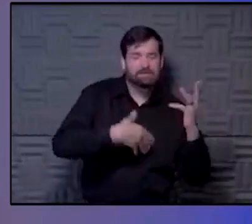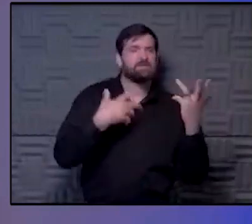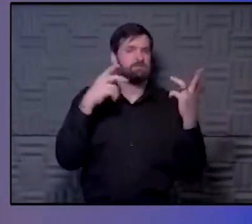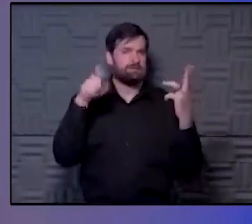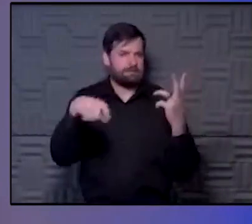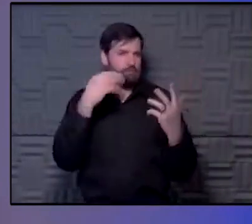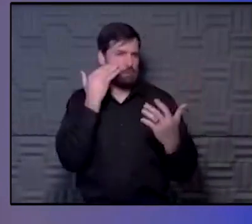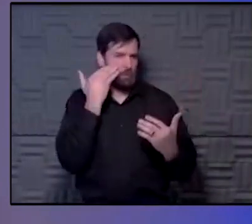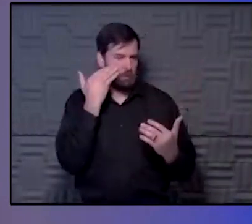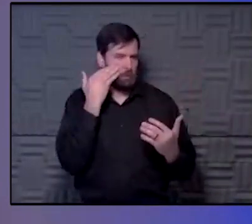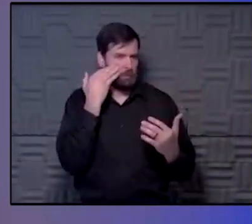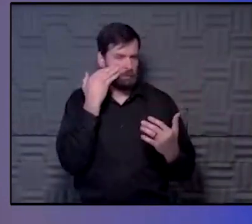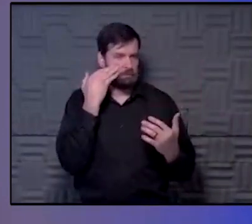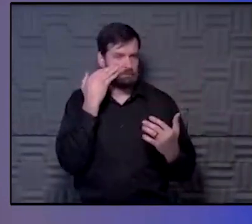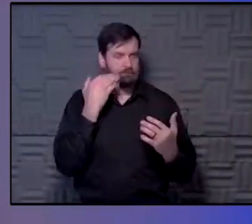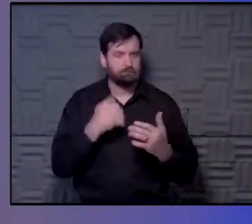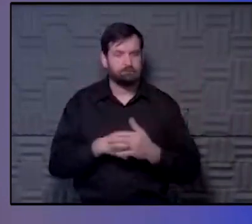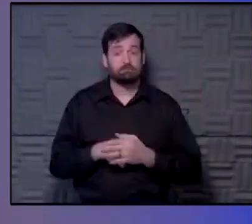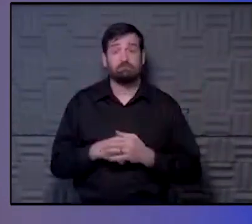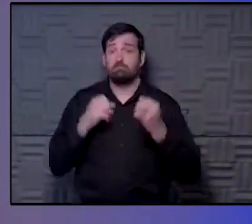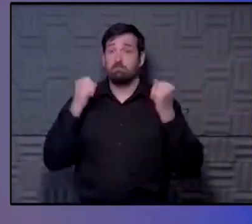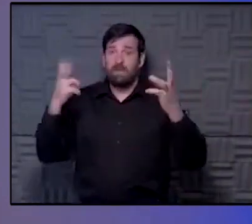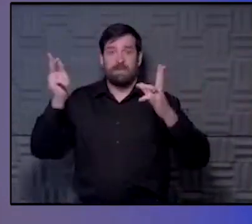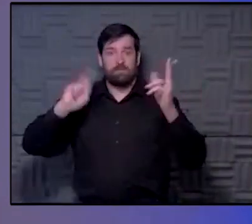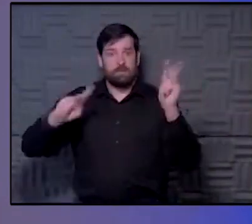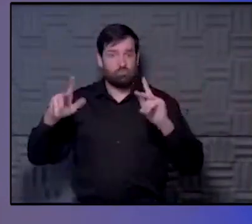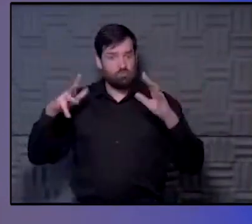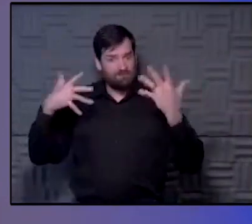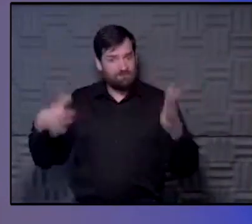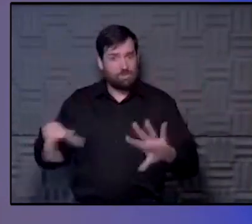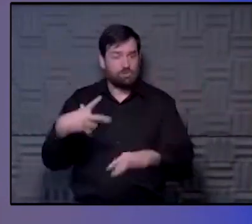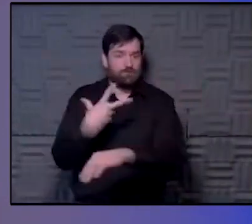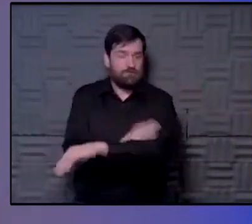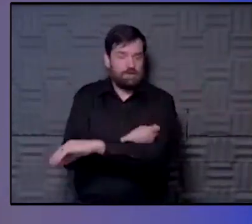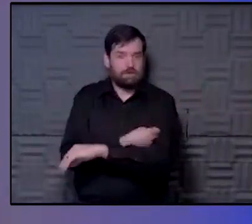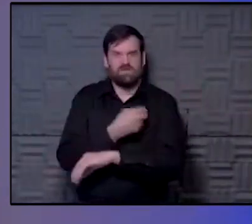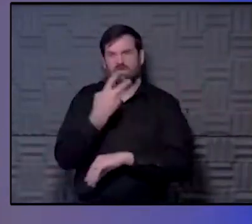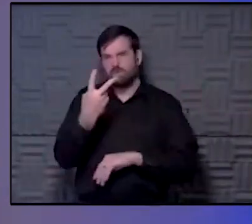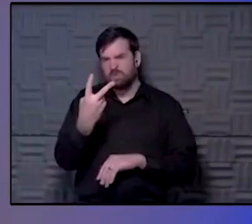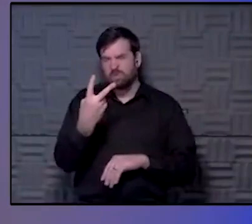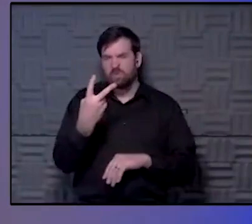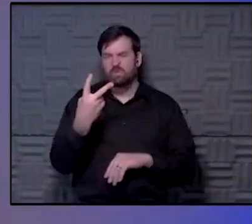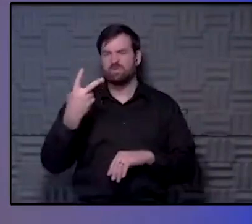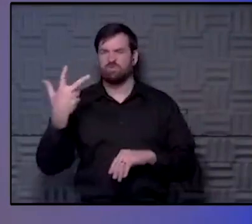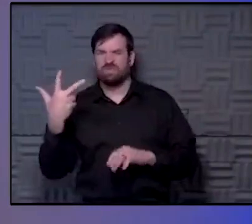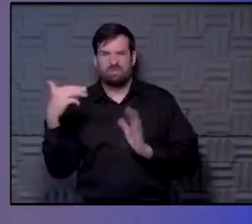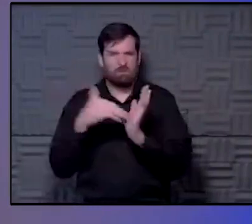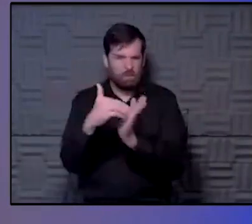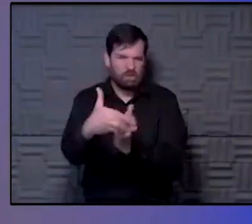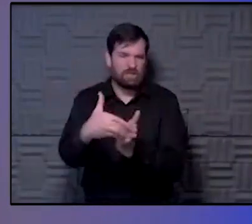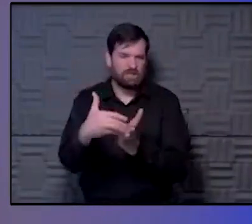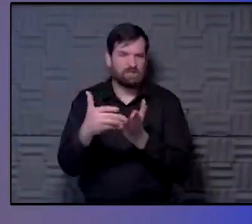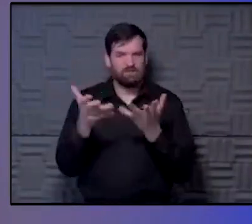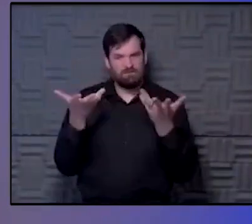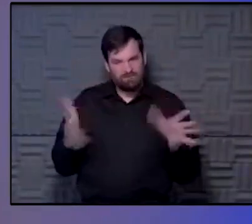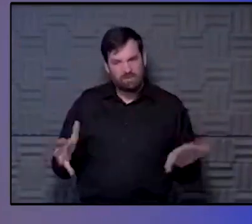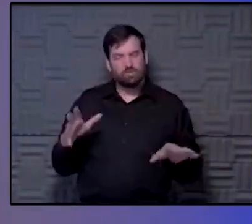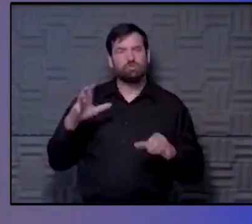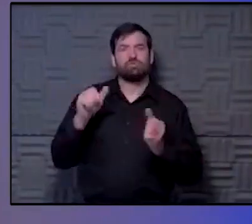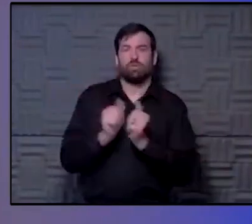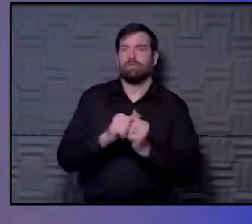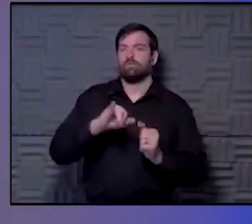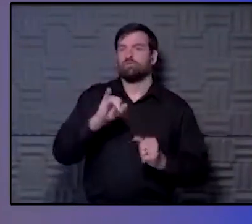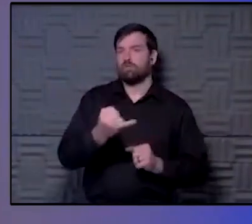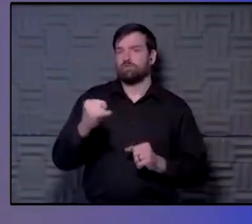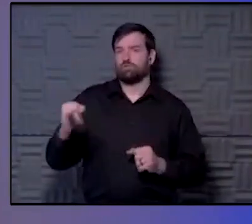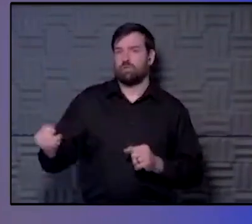to know. There were quite a few people that have been vaccinated, 2 or 3 million, if I'm remembering the numbers correctly, that have been vaccinated with the Johnson & Johnson